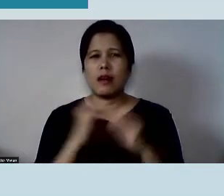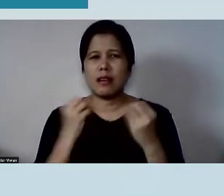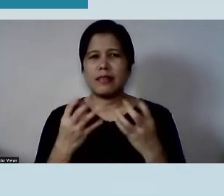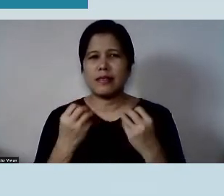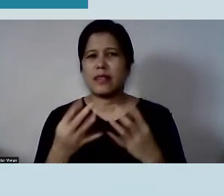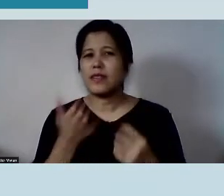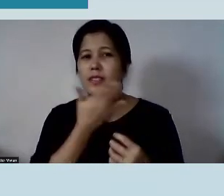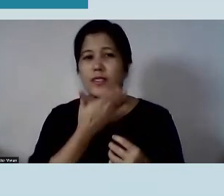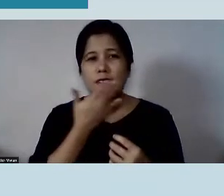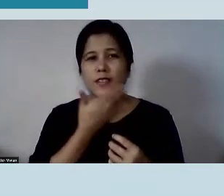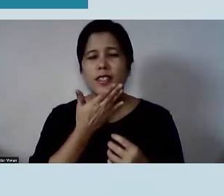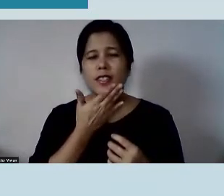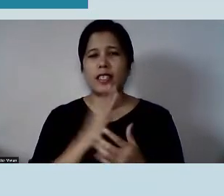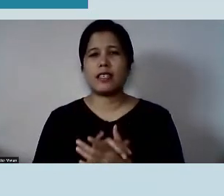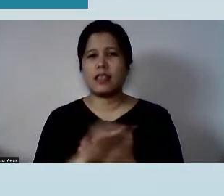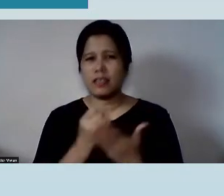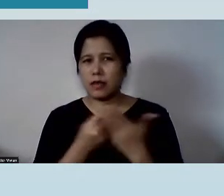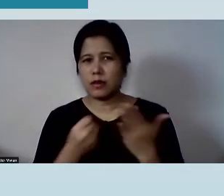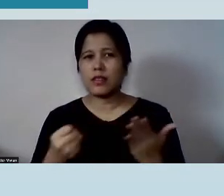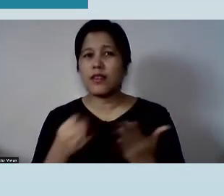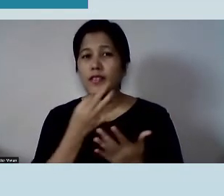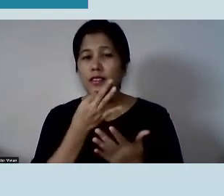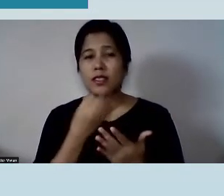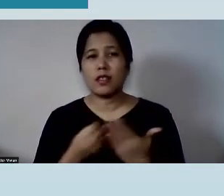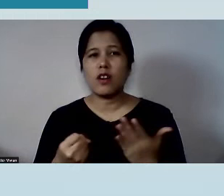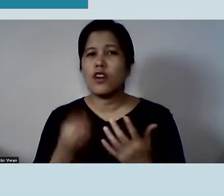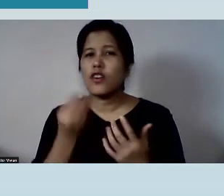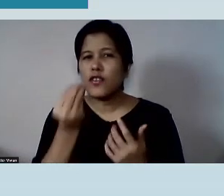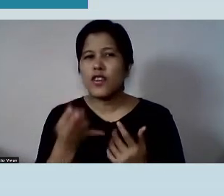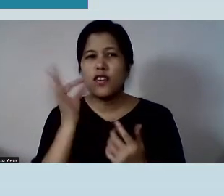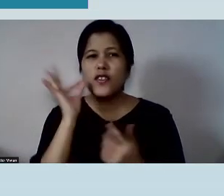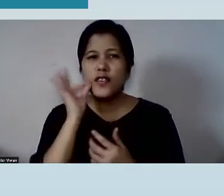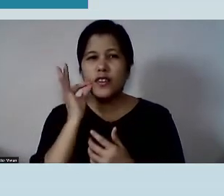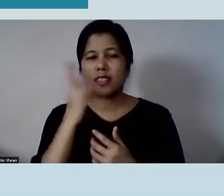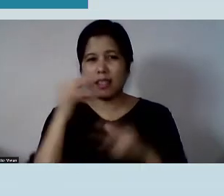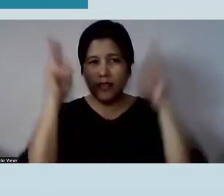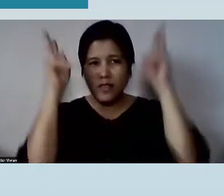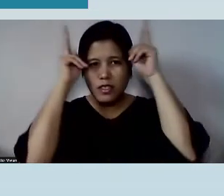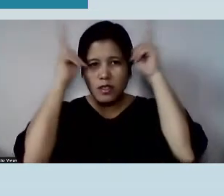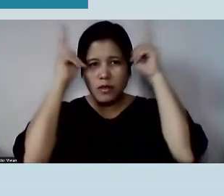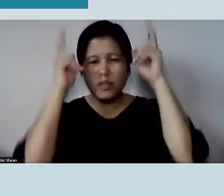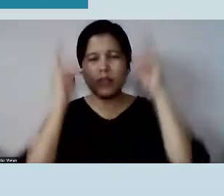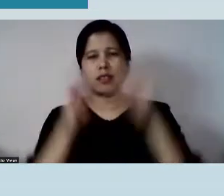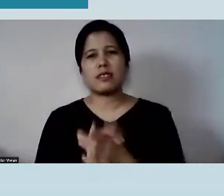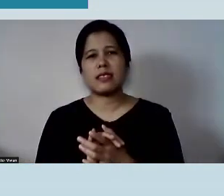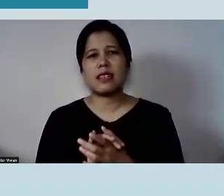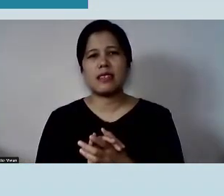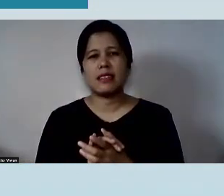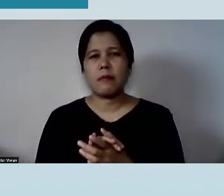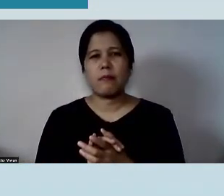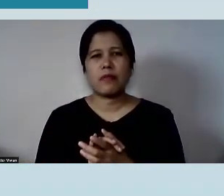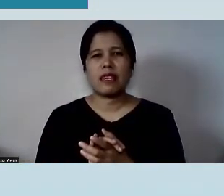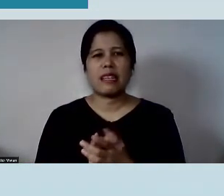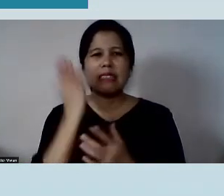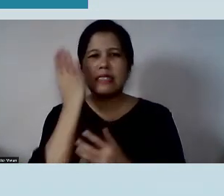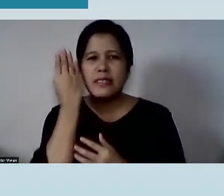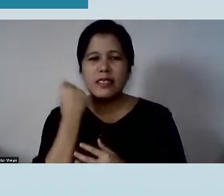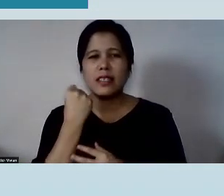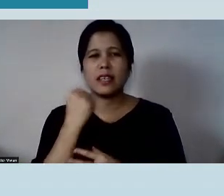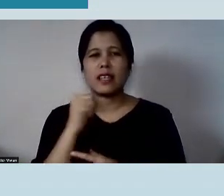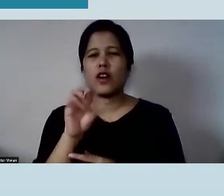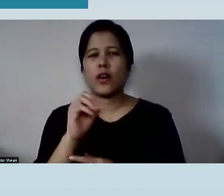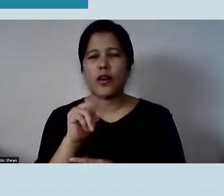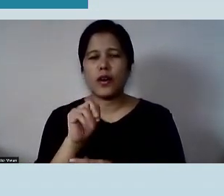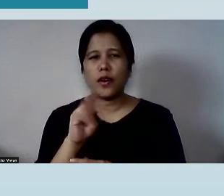and food substances with very few fruits and vegetables, red food dyes, deficiency in omega-3 fatty acids have all